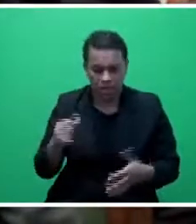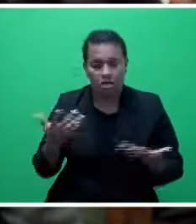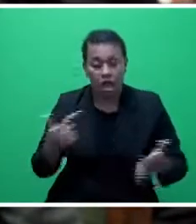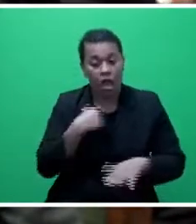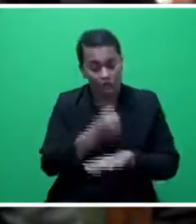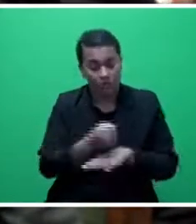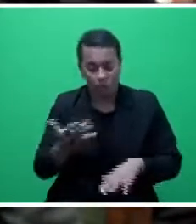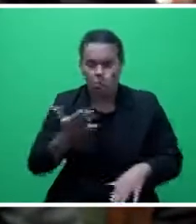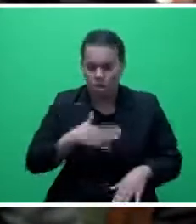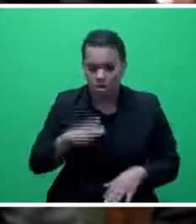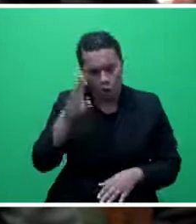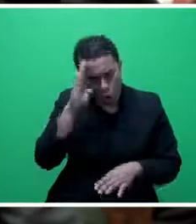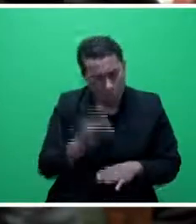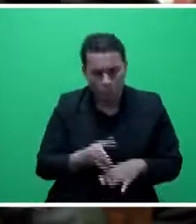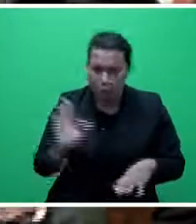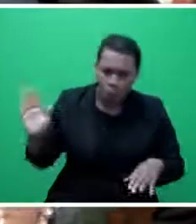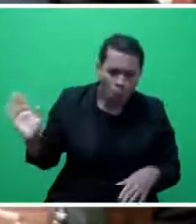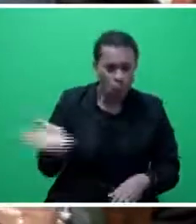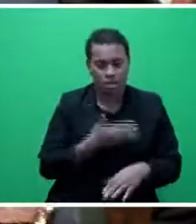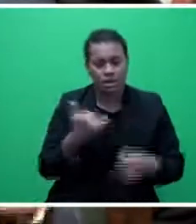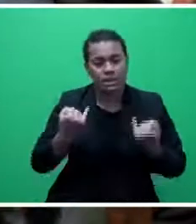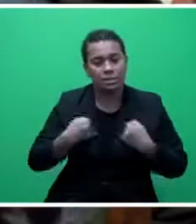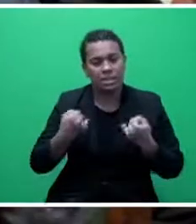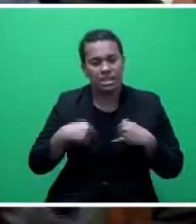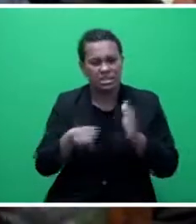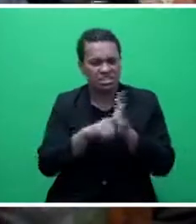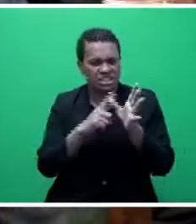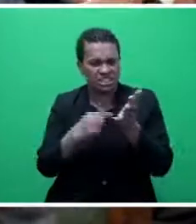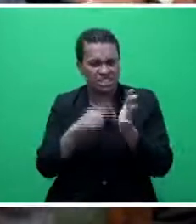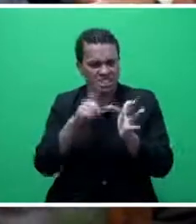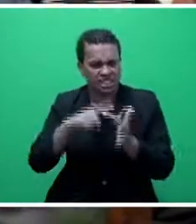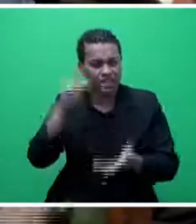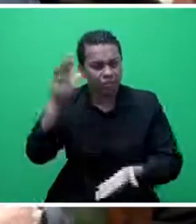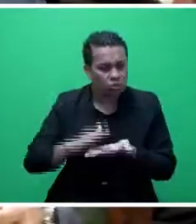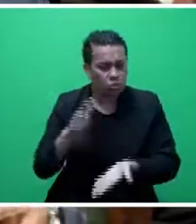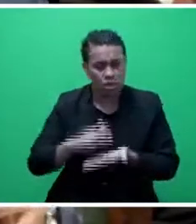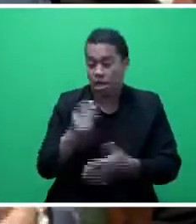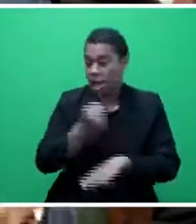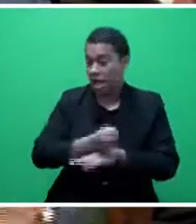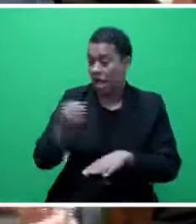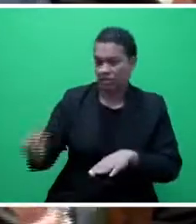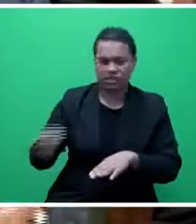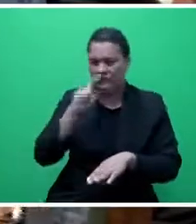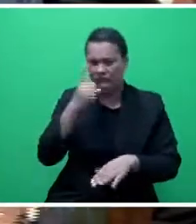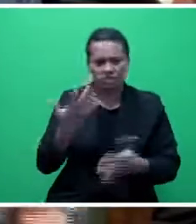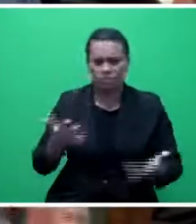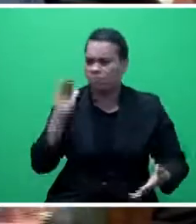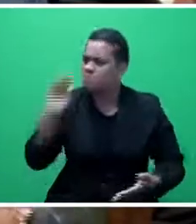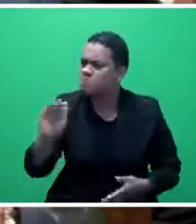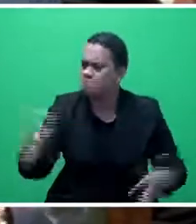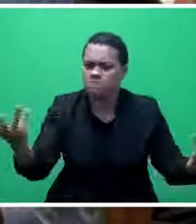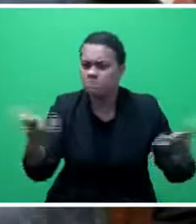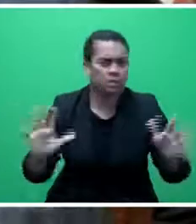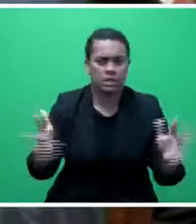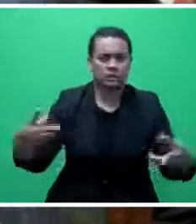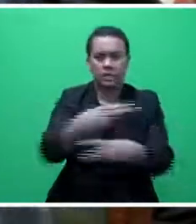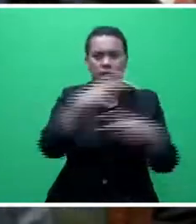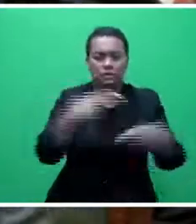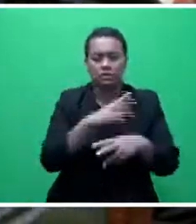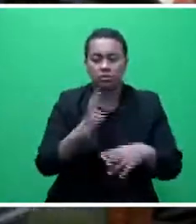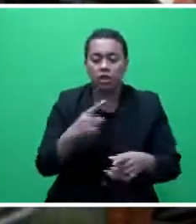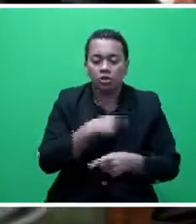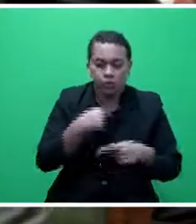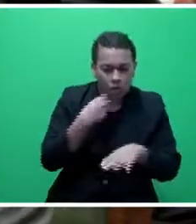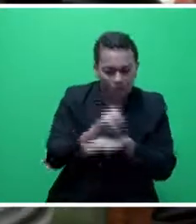rates to come down. But there are a number of determinants. Government cannot go and intervene in the market. But there are various ways that it will happen. As